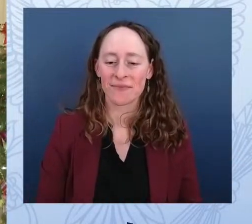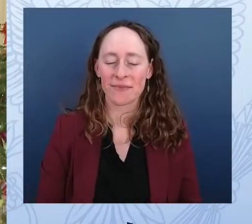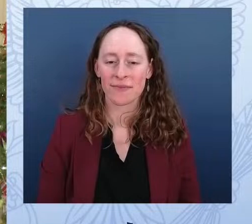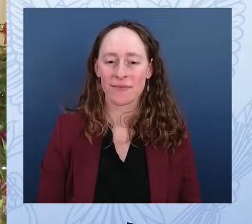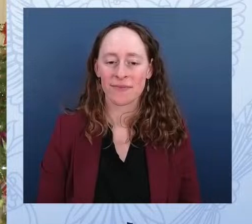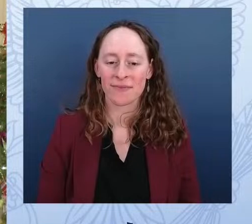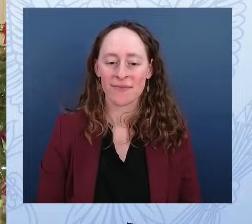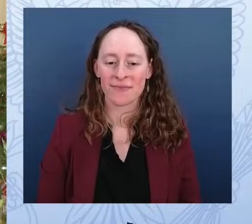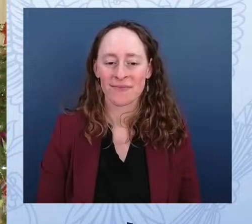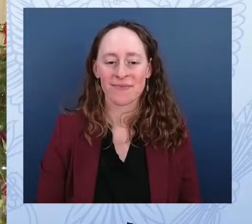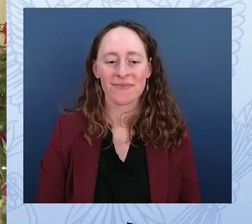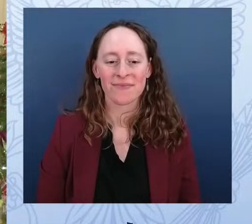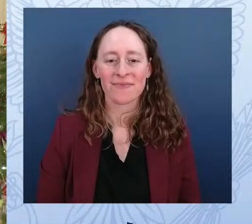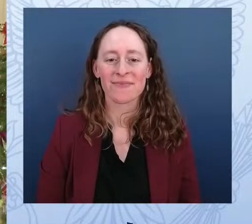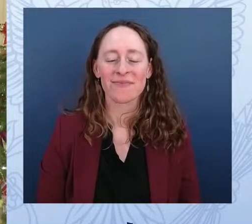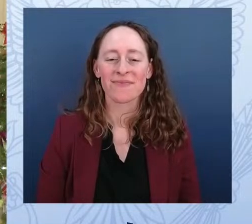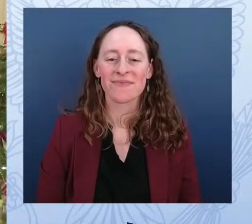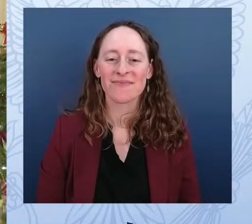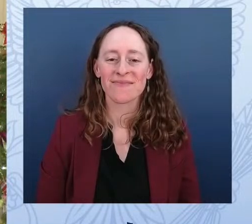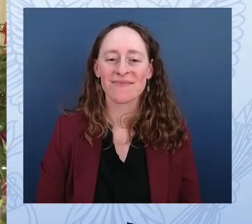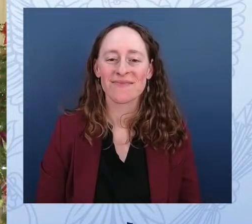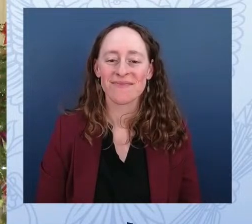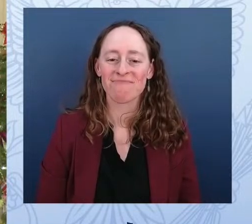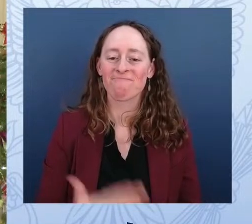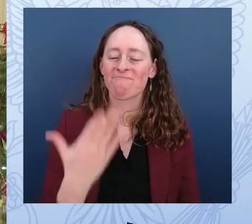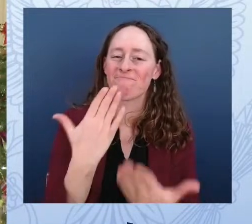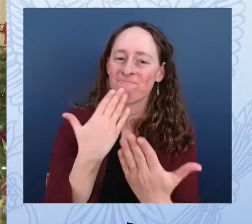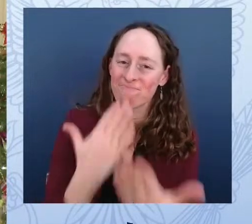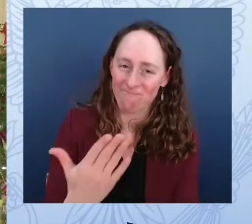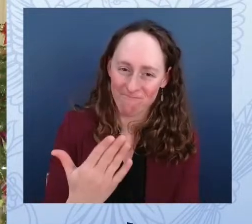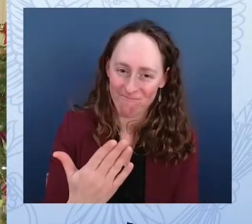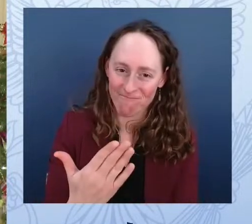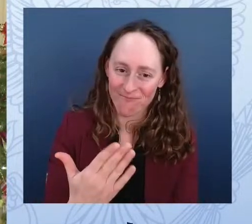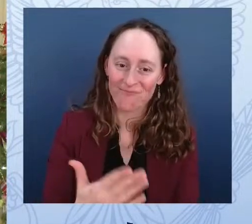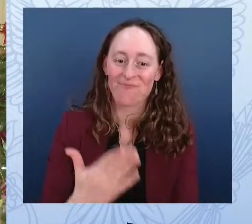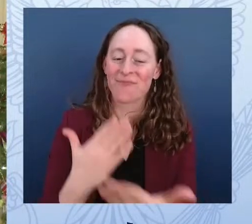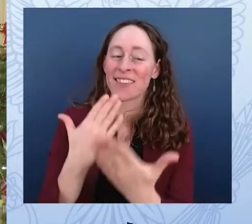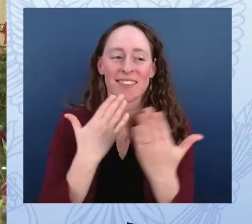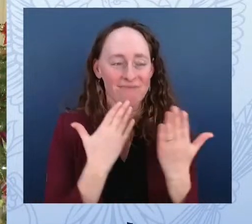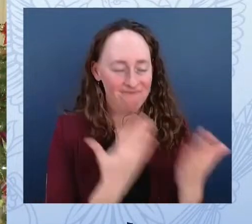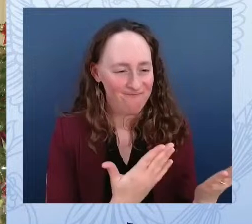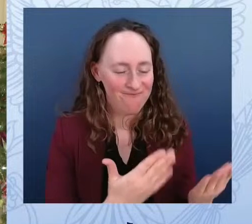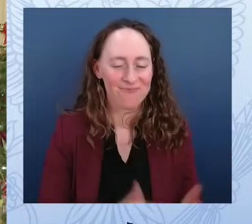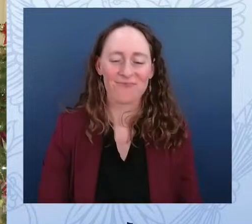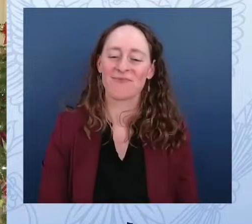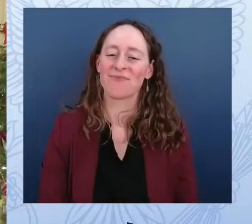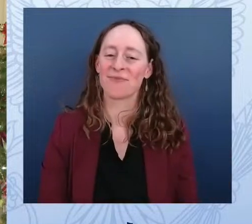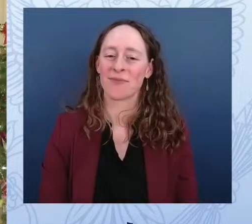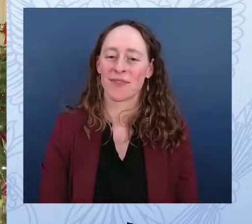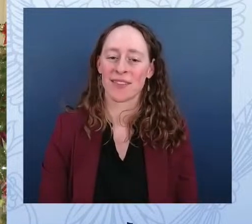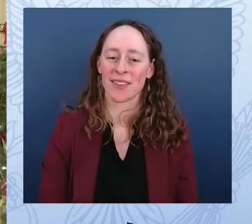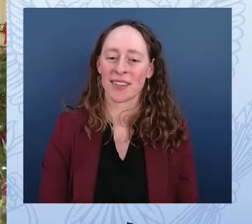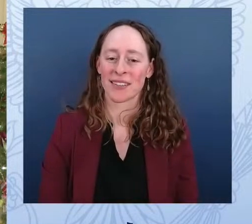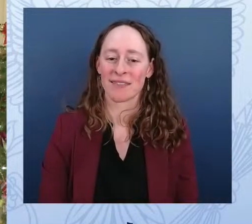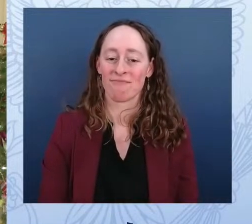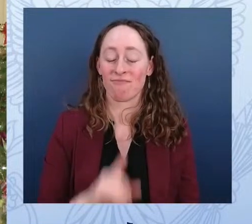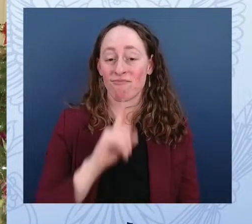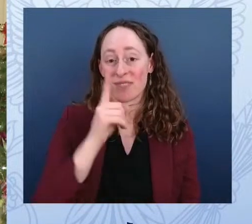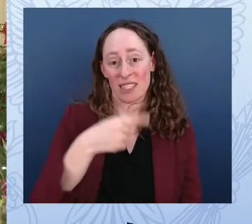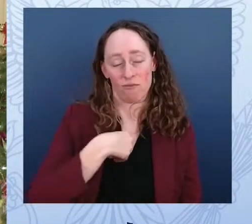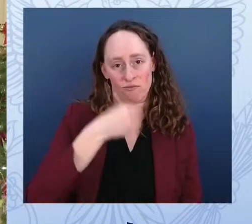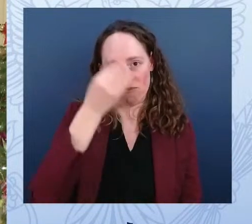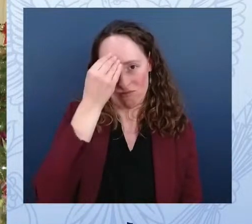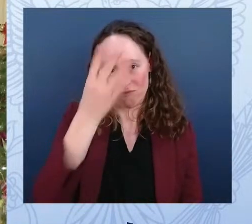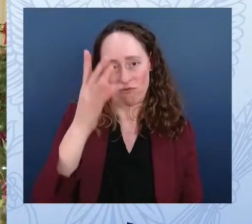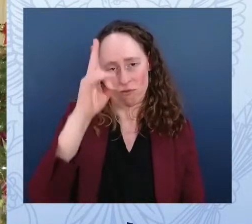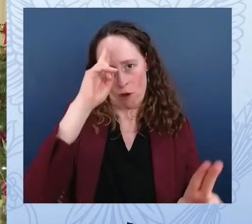Thank you, sir. Thank you, ma'am. It is truly an honor to stand before you today and share my journey